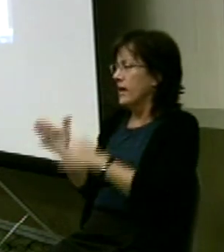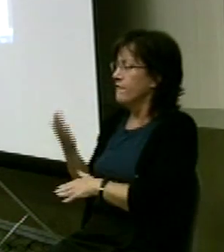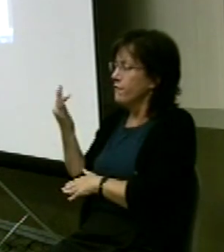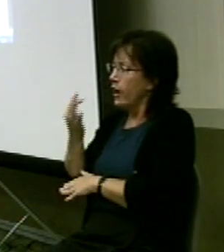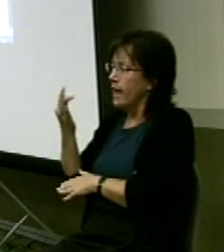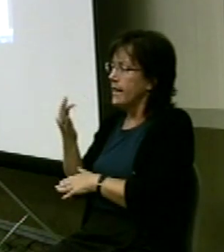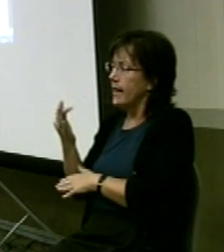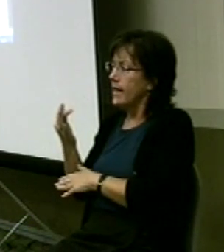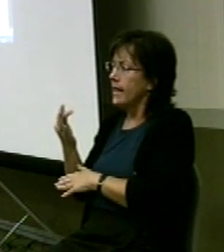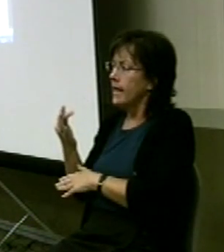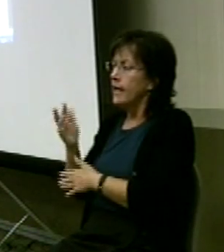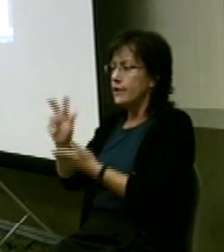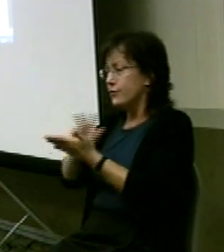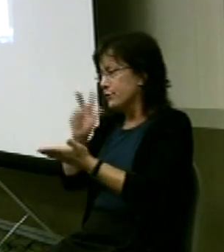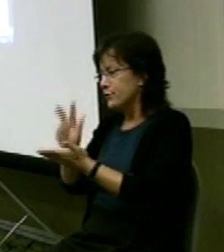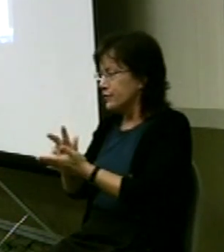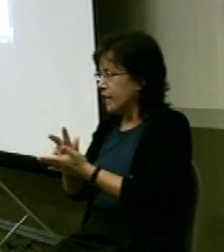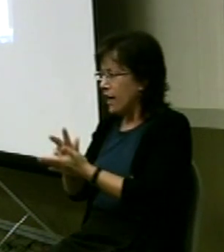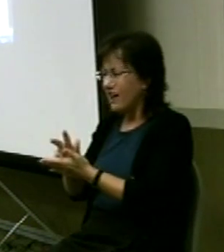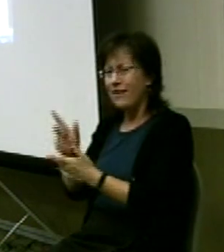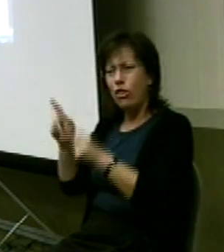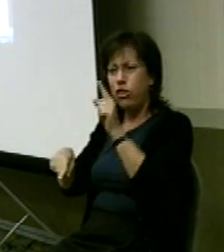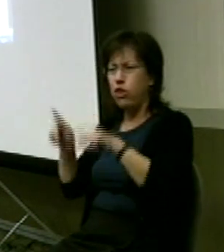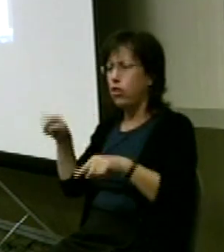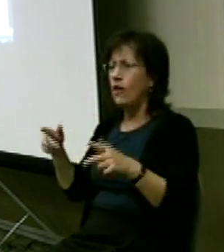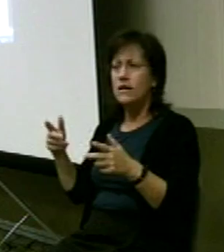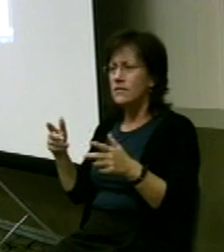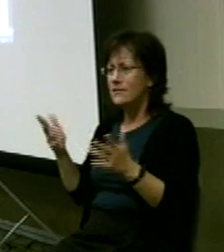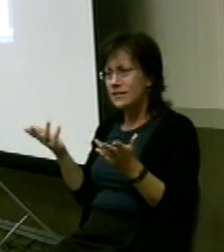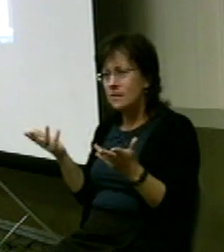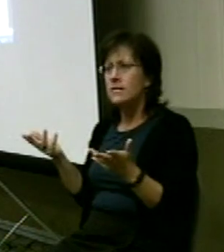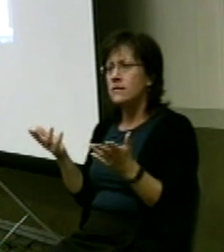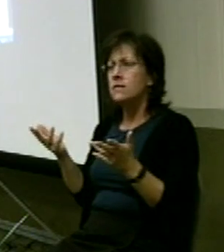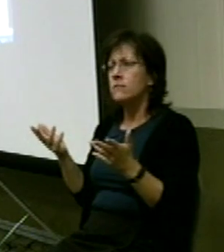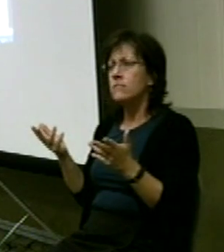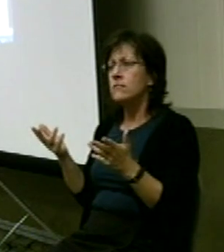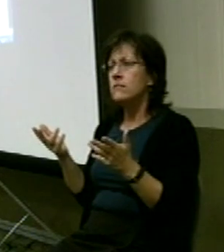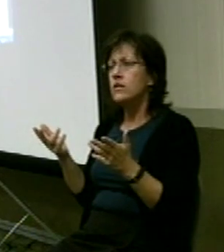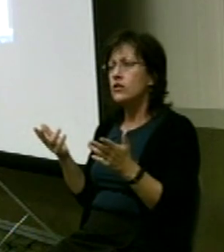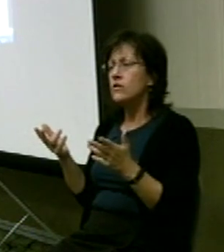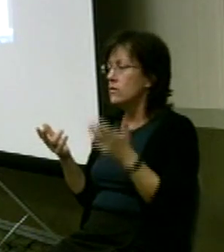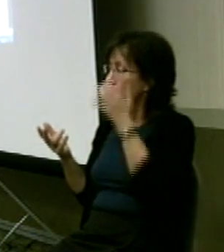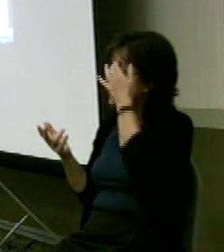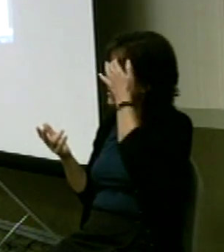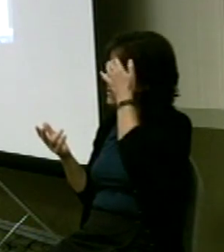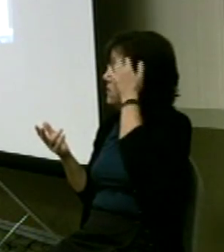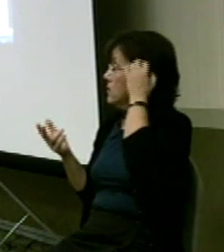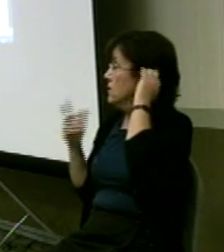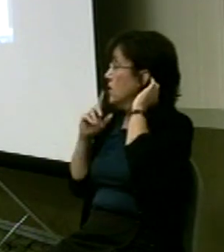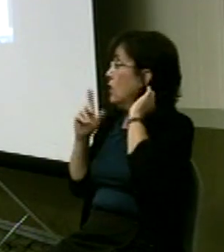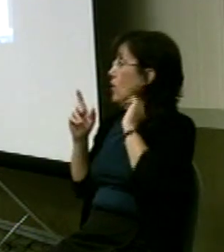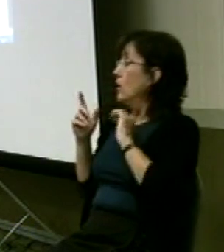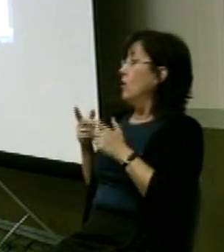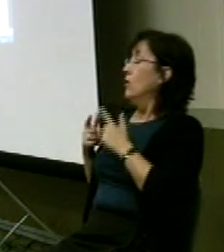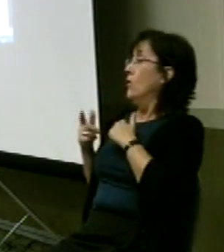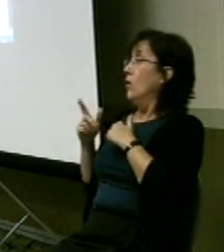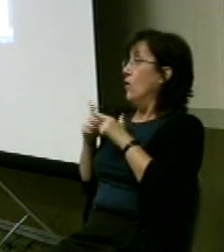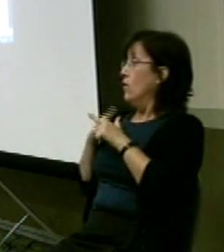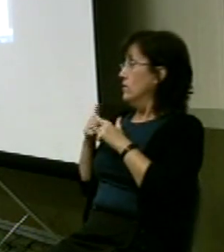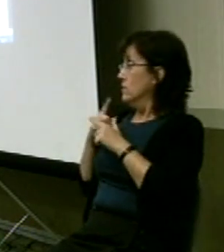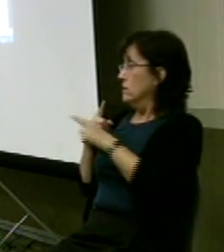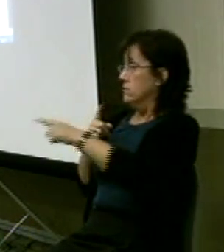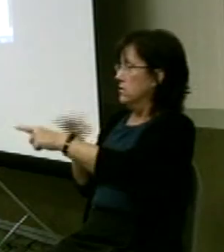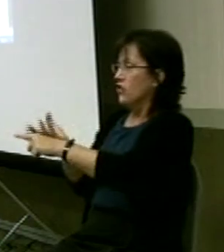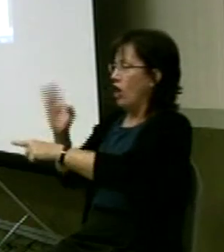come in on a Friday and collect it for 3 hours. You know what I mean? So you want it to or in your case, is there more of a time